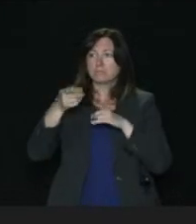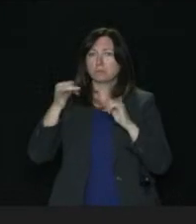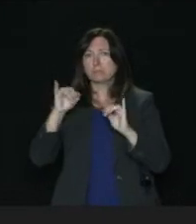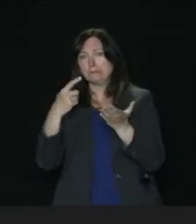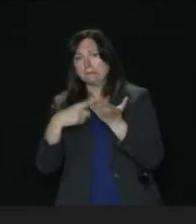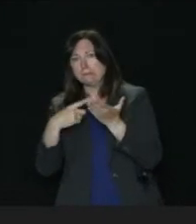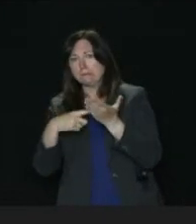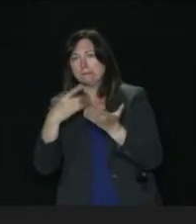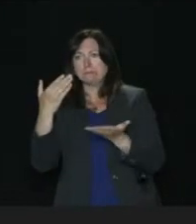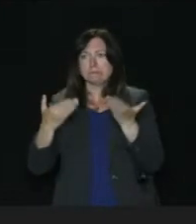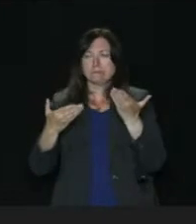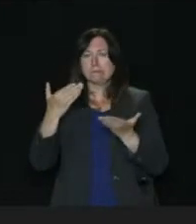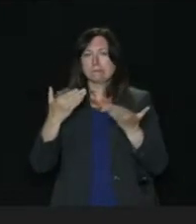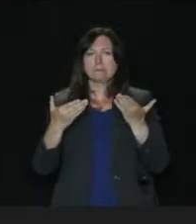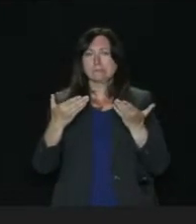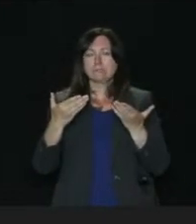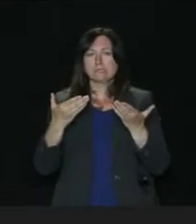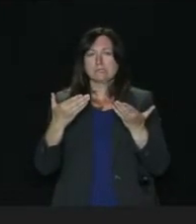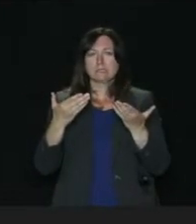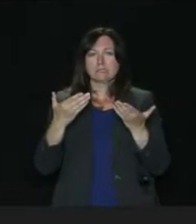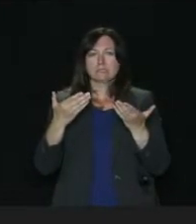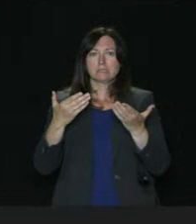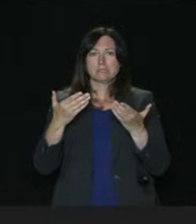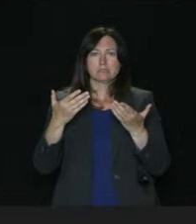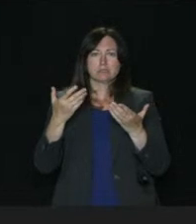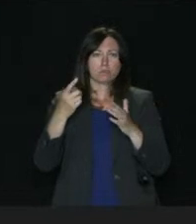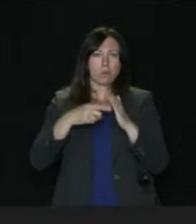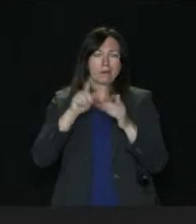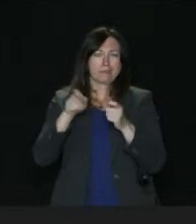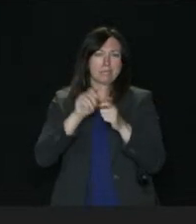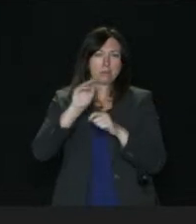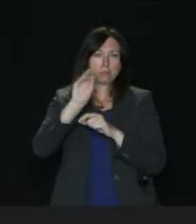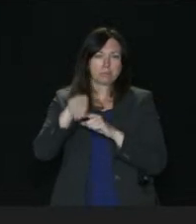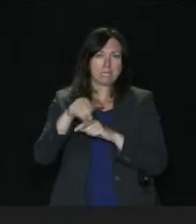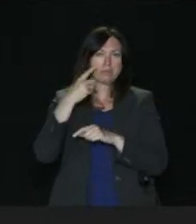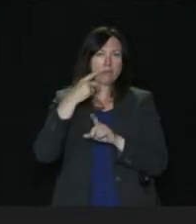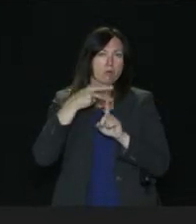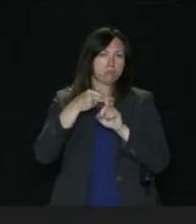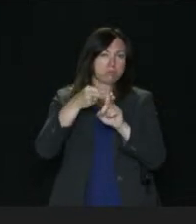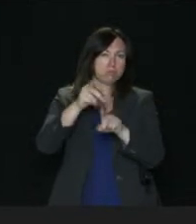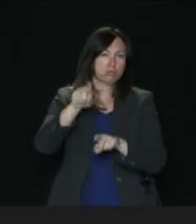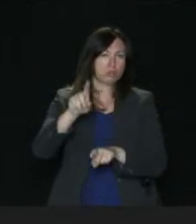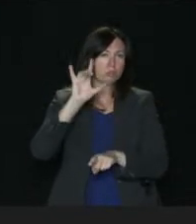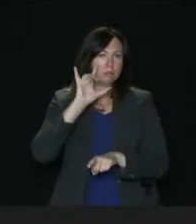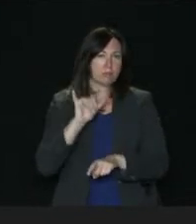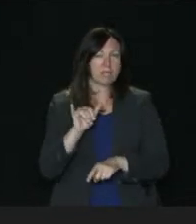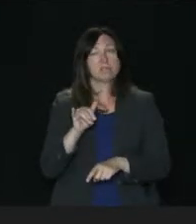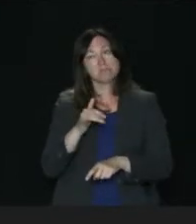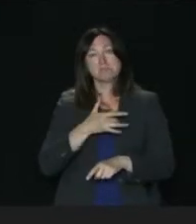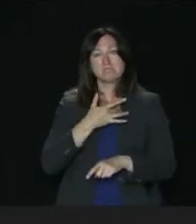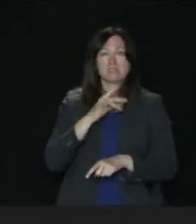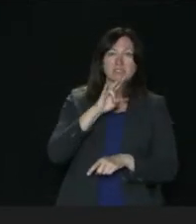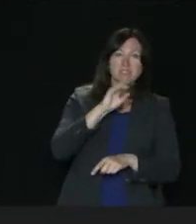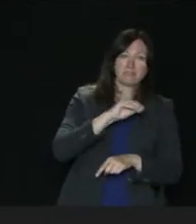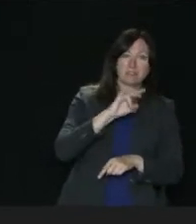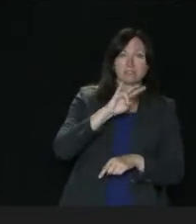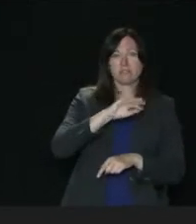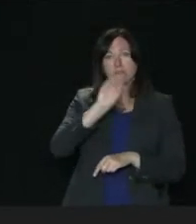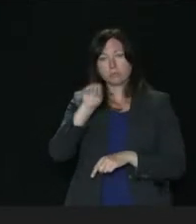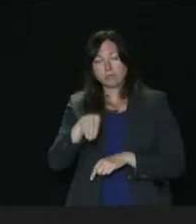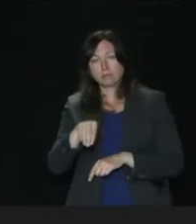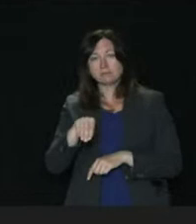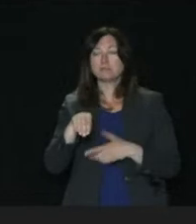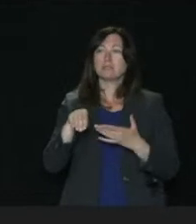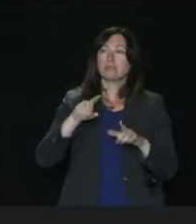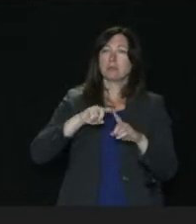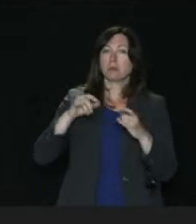at least that minimum or optimal sort of herd immunity, and it's somewhere 70-75%. But especially now with the I think